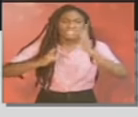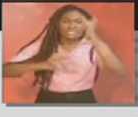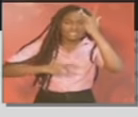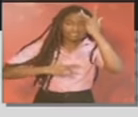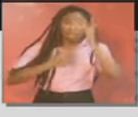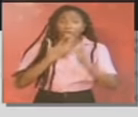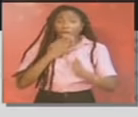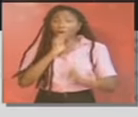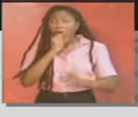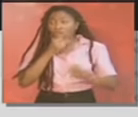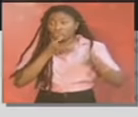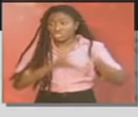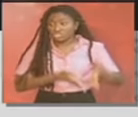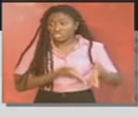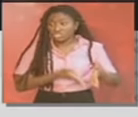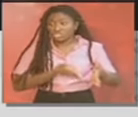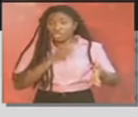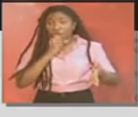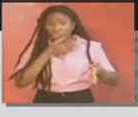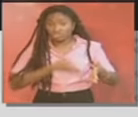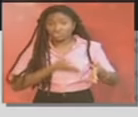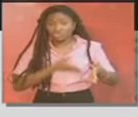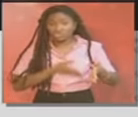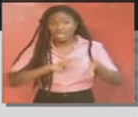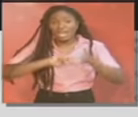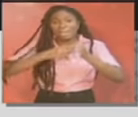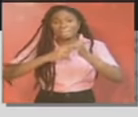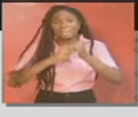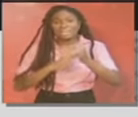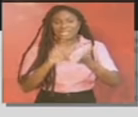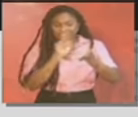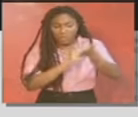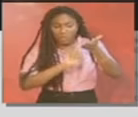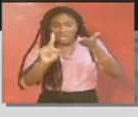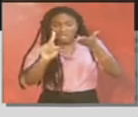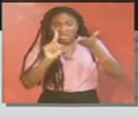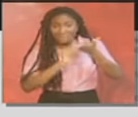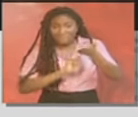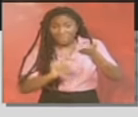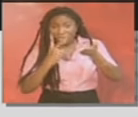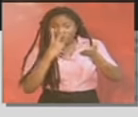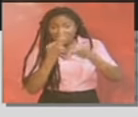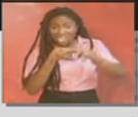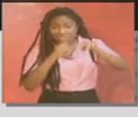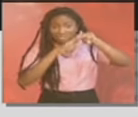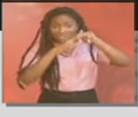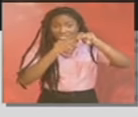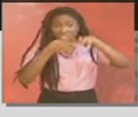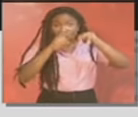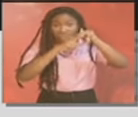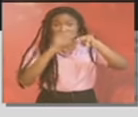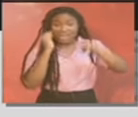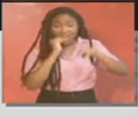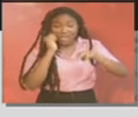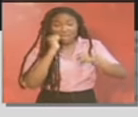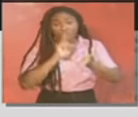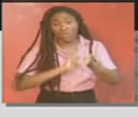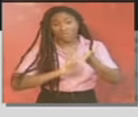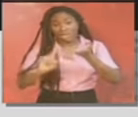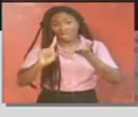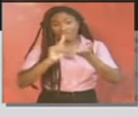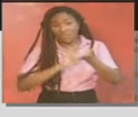bars again representing the weeks in March getting progressively taller. And we can see that